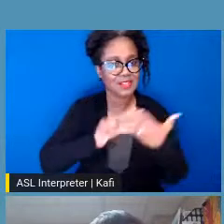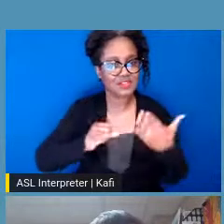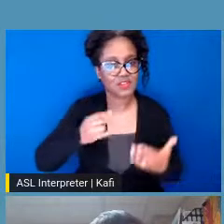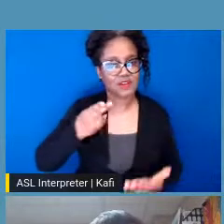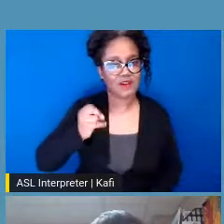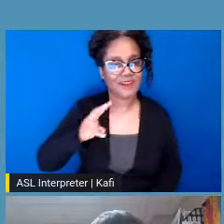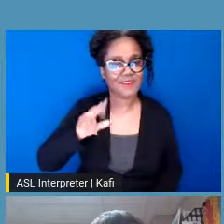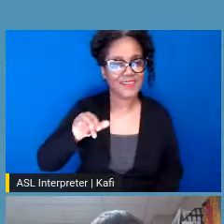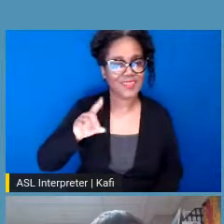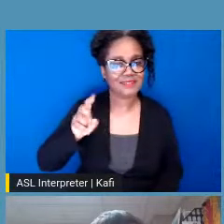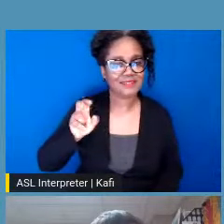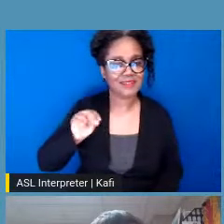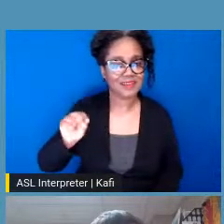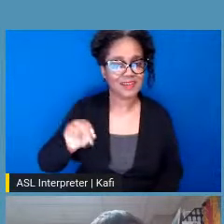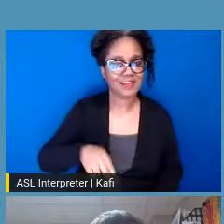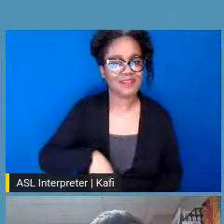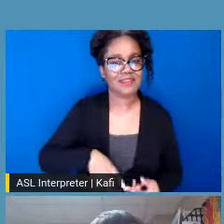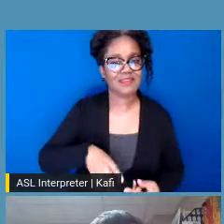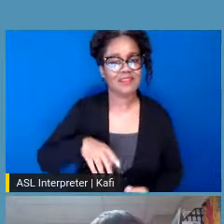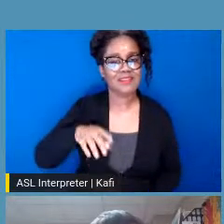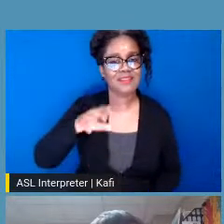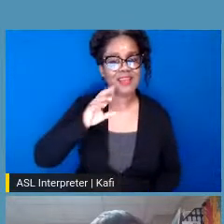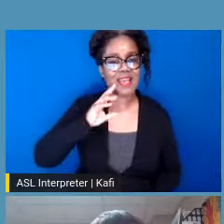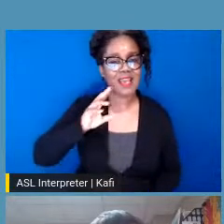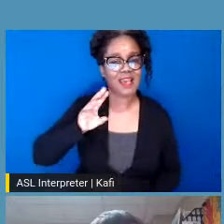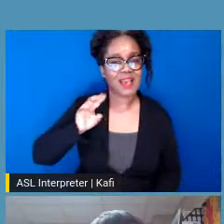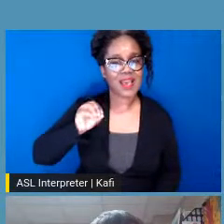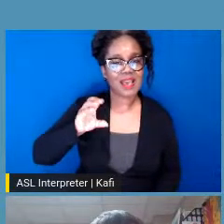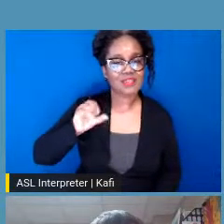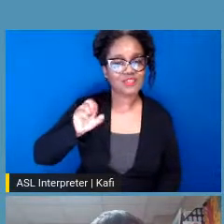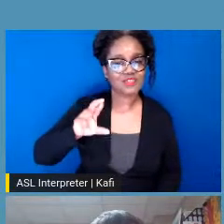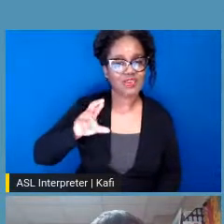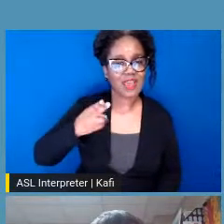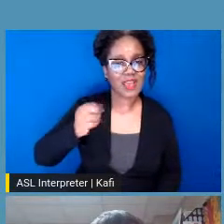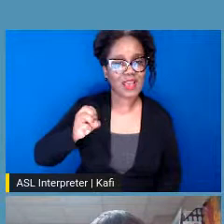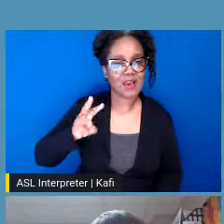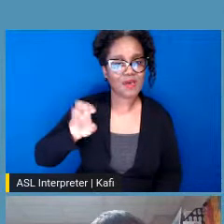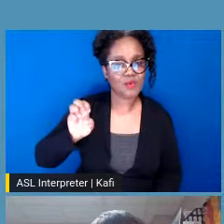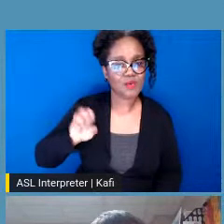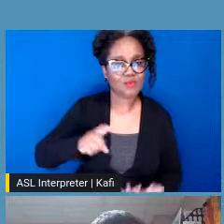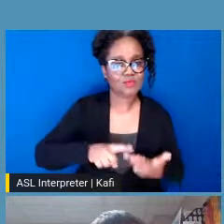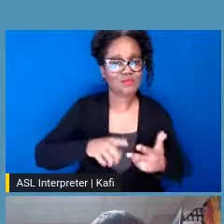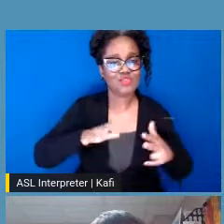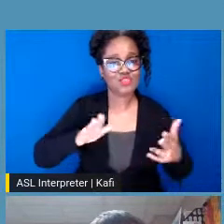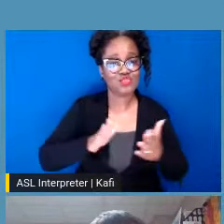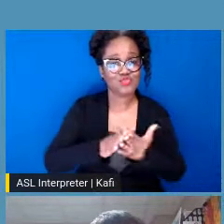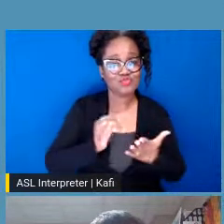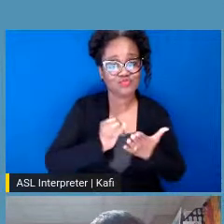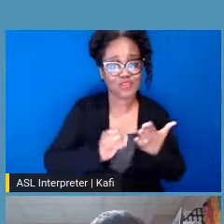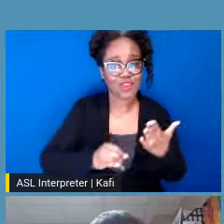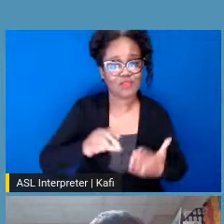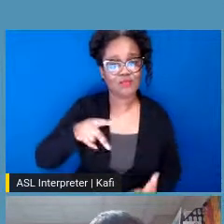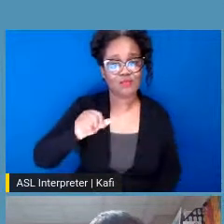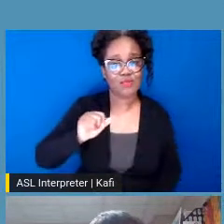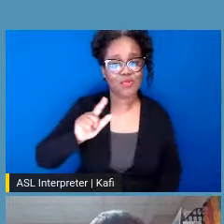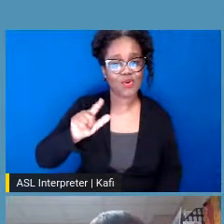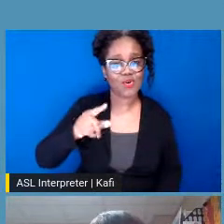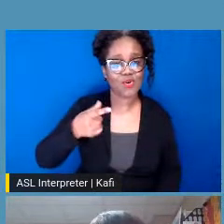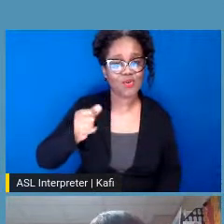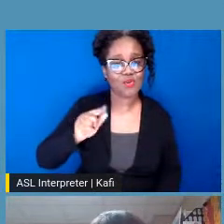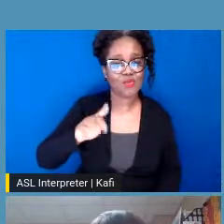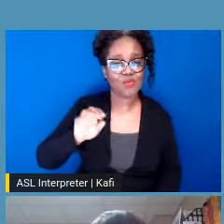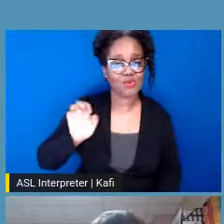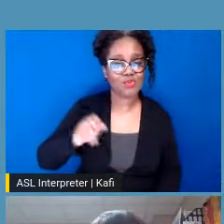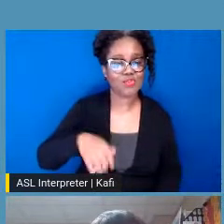Yanktonai artist Oscar Howe, children's book illustrator Paul Goebel, contemporary and historical Native